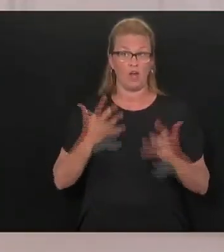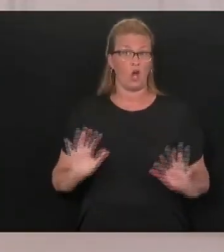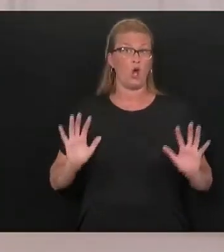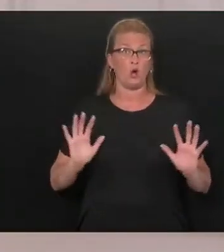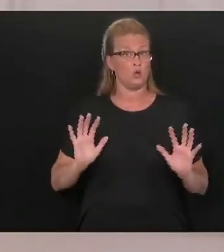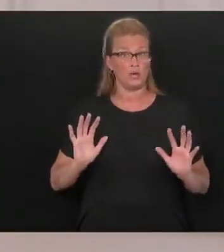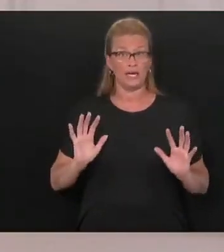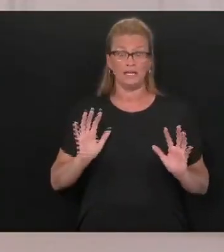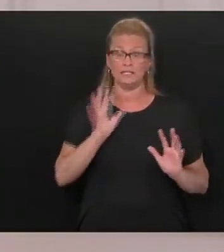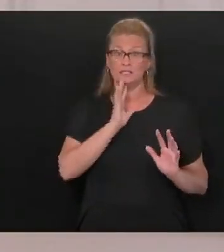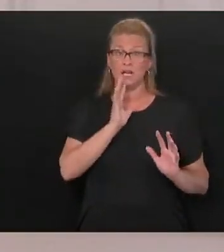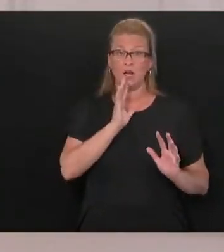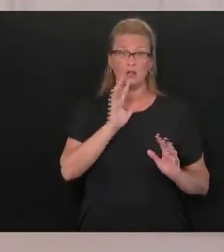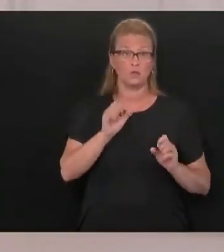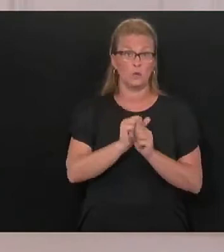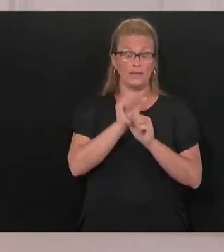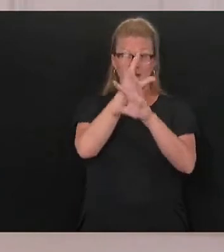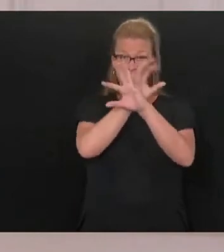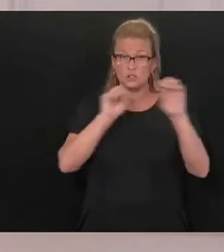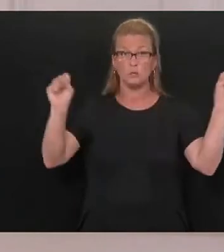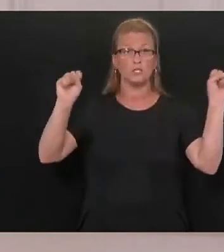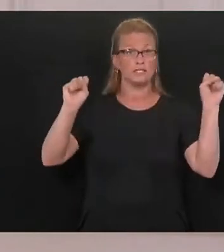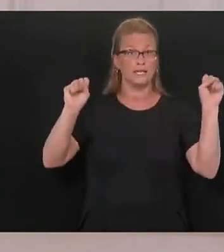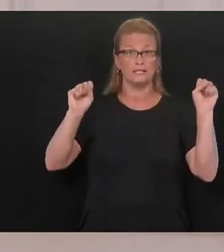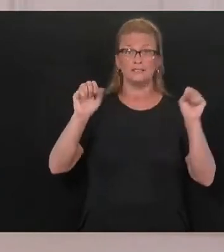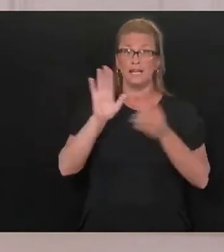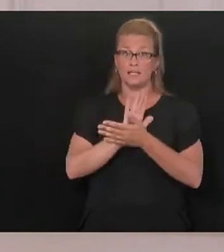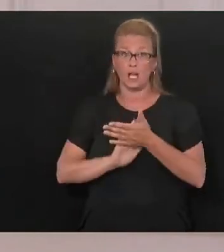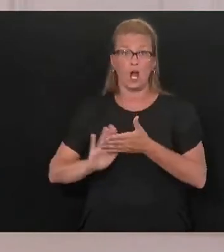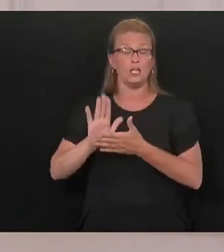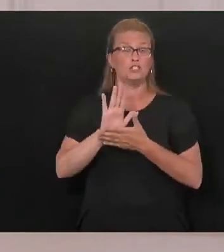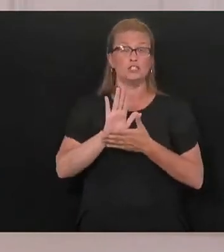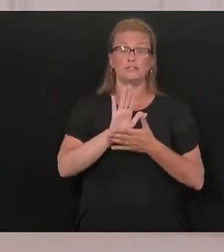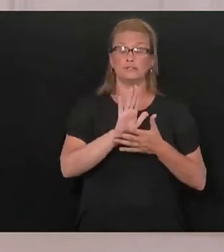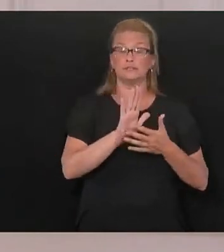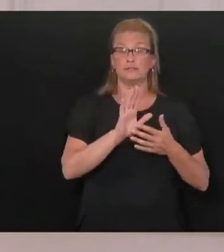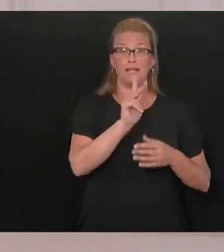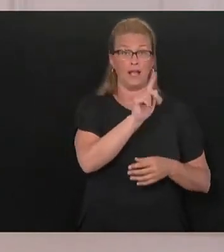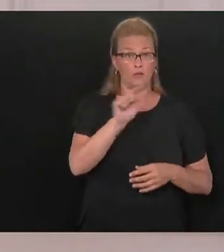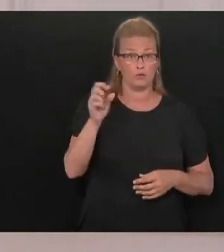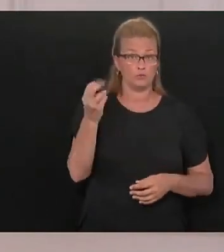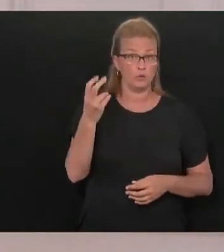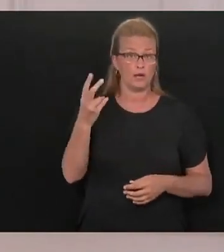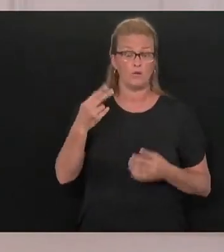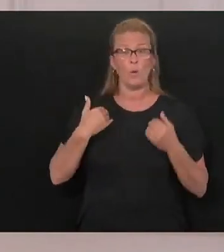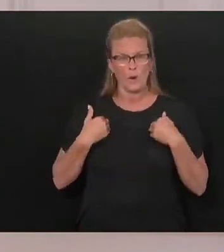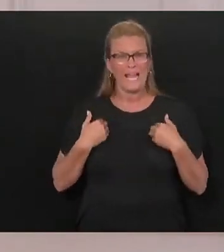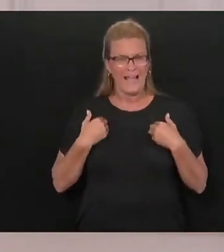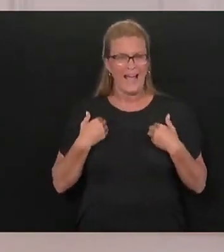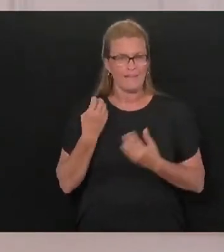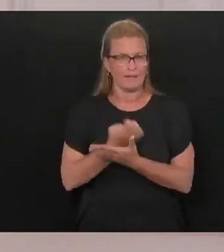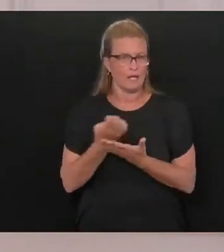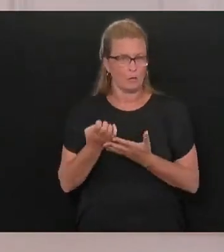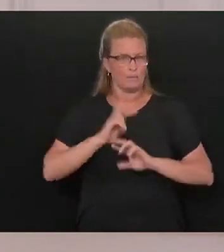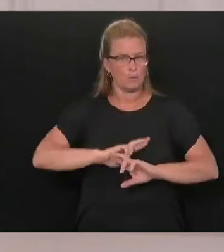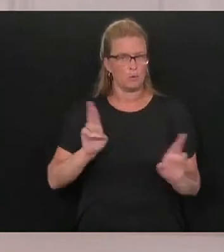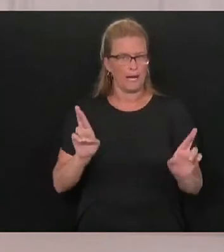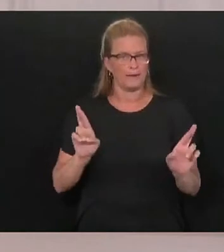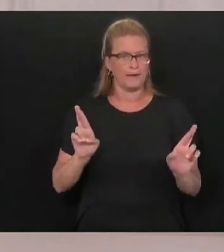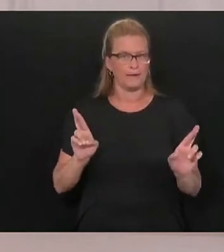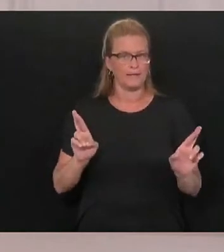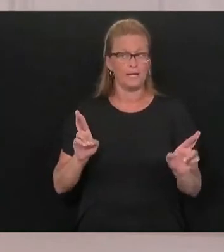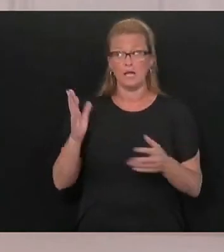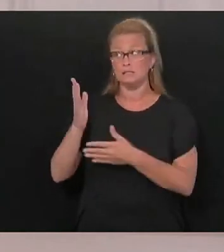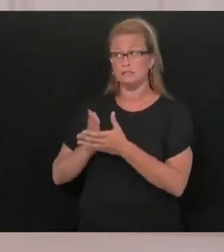the superintendent has done the same at K-12. In many of those locations, we have the equipment that we need, and in some of them we don't.